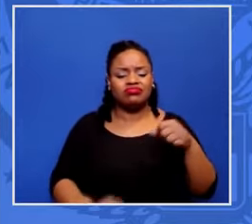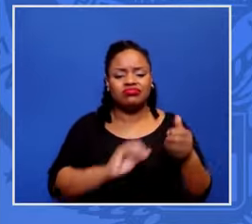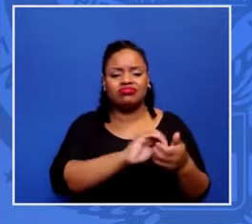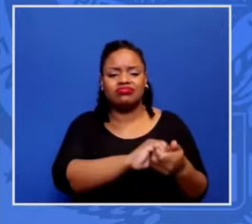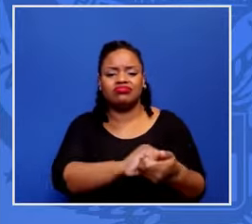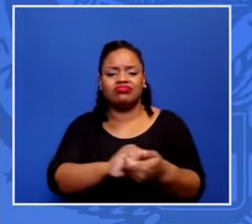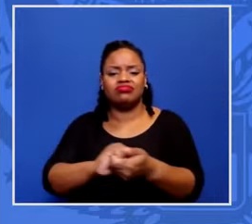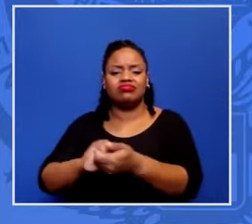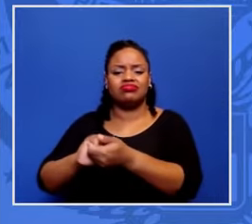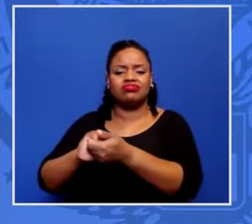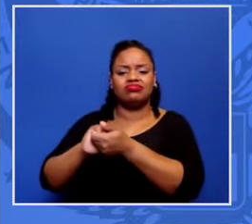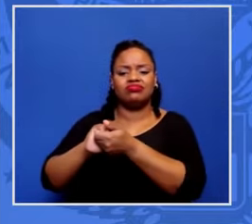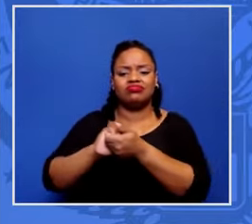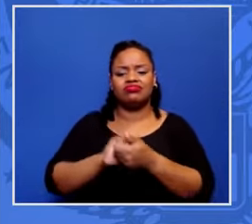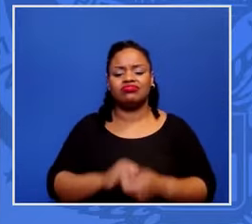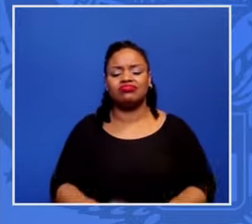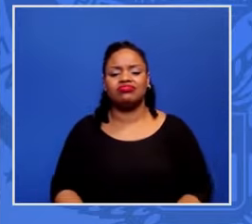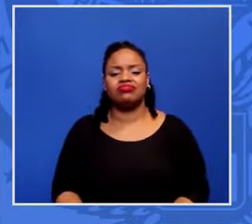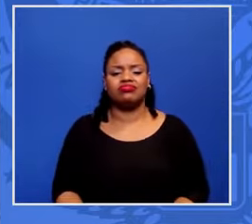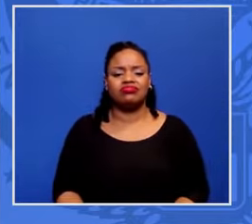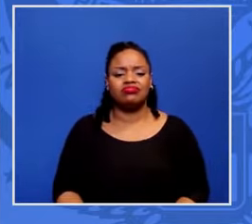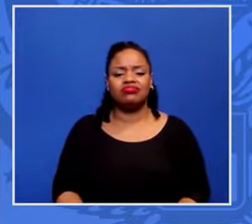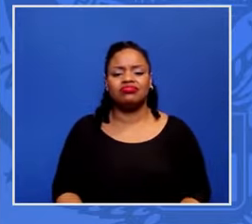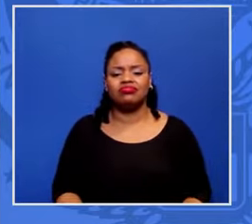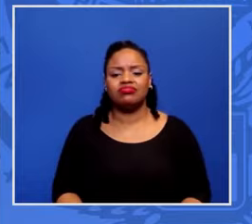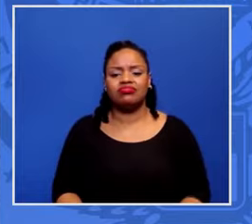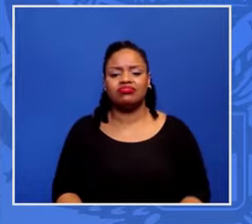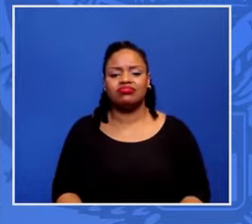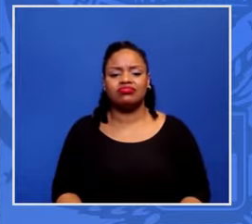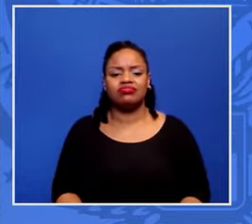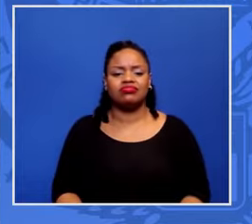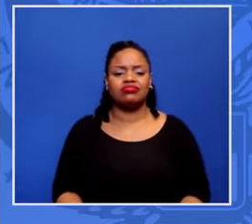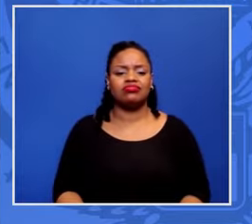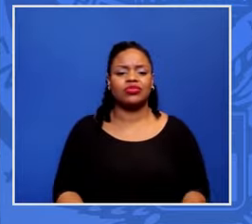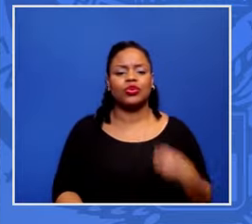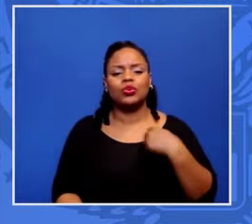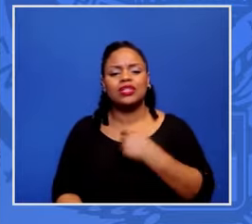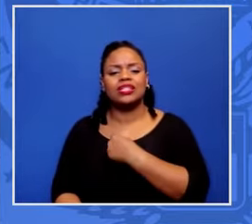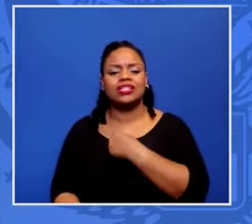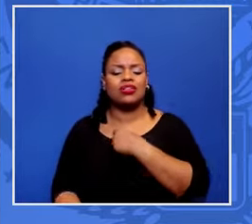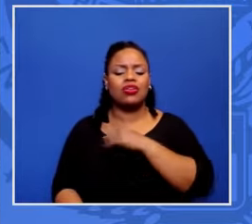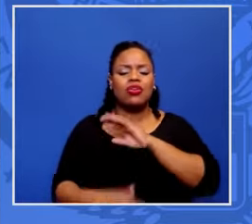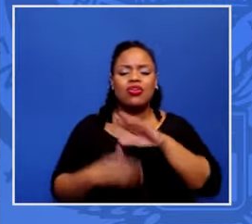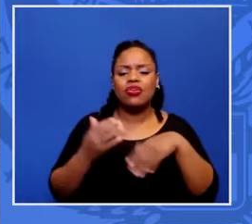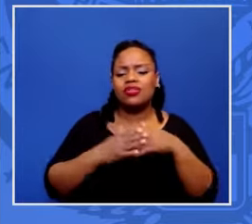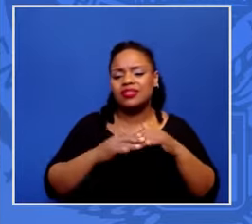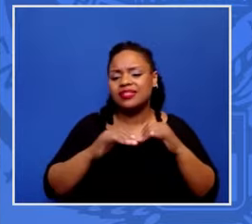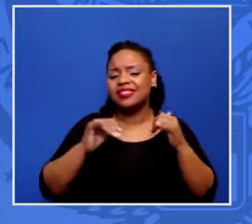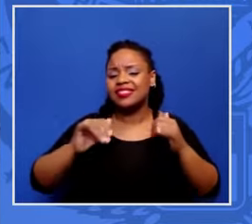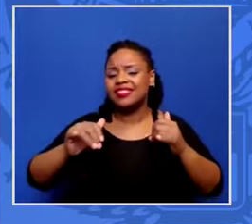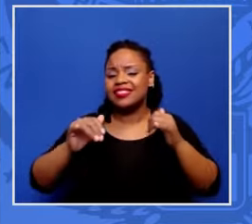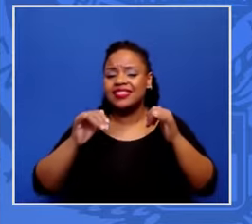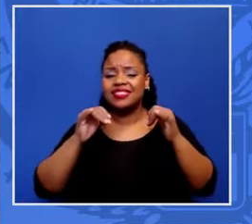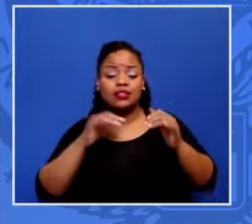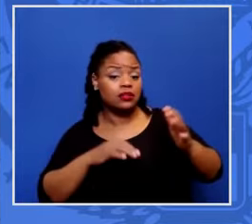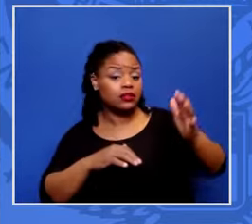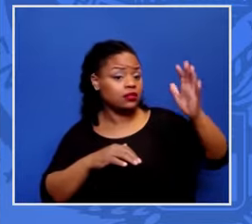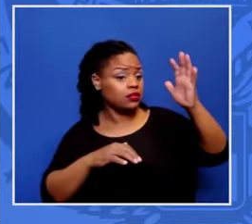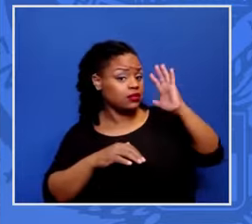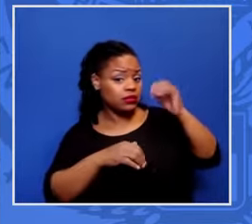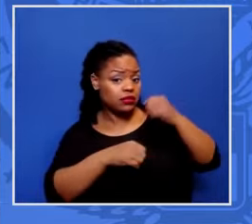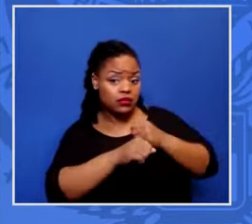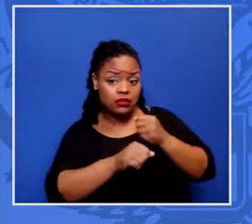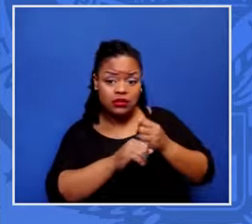Undivided. Oh yeah. We're all the same to God. No matter what we get is love.